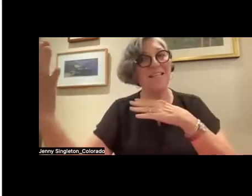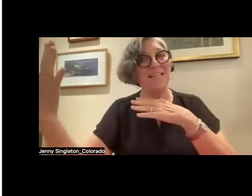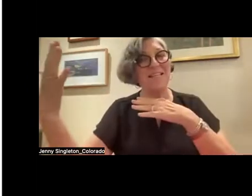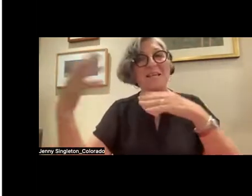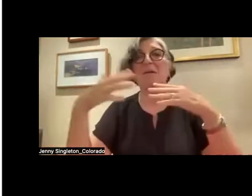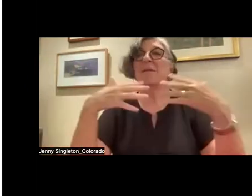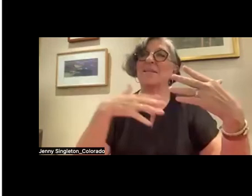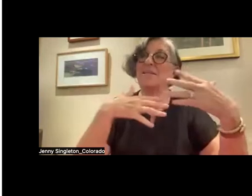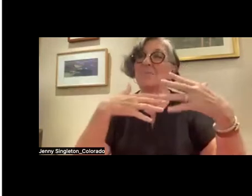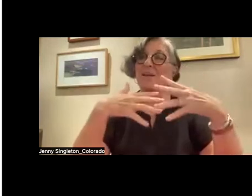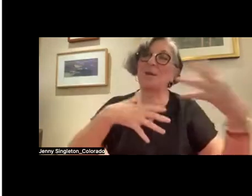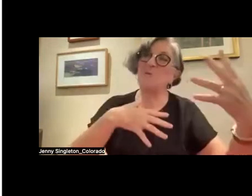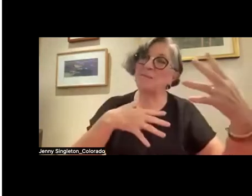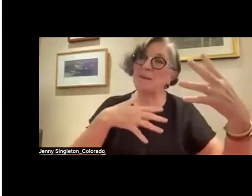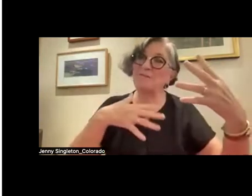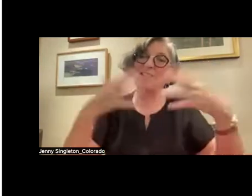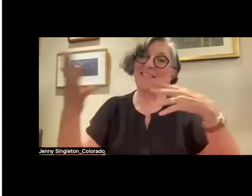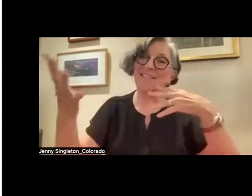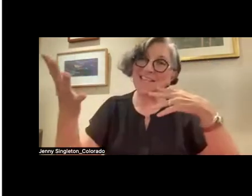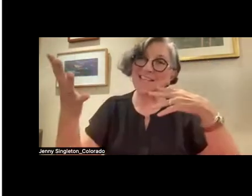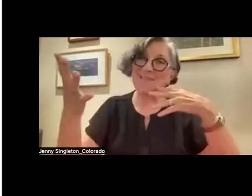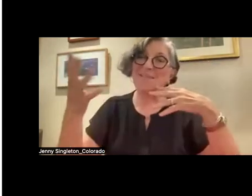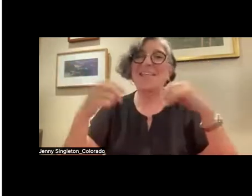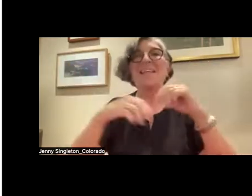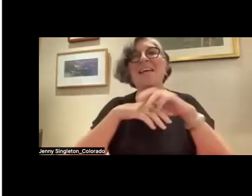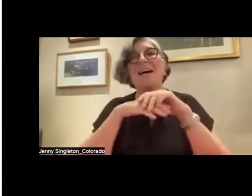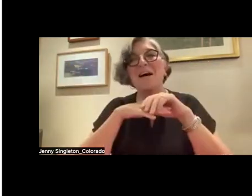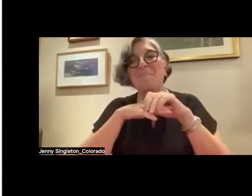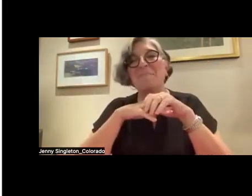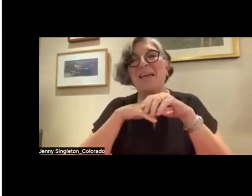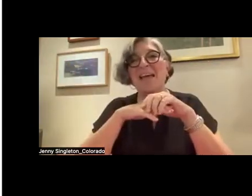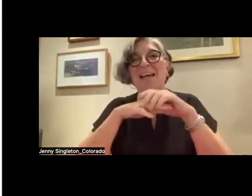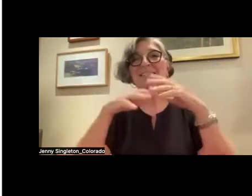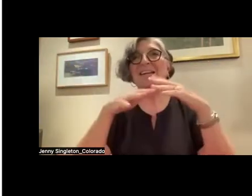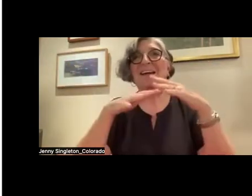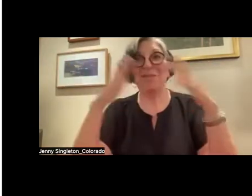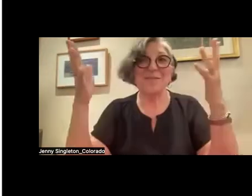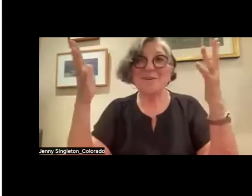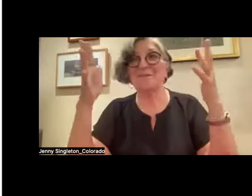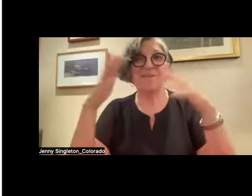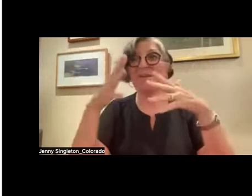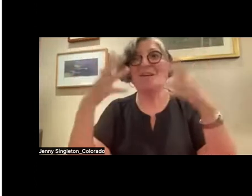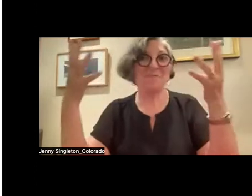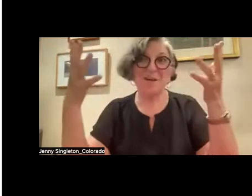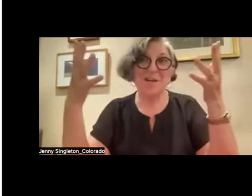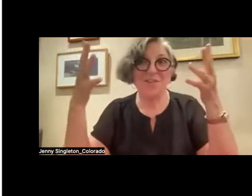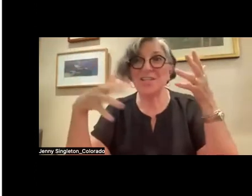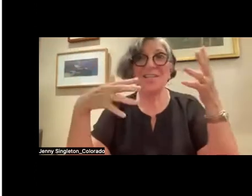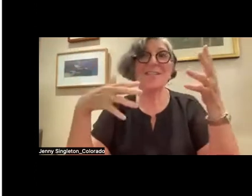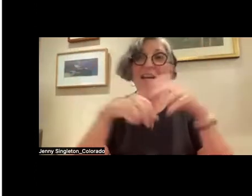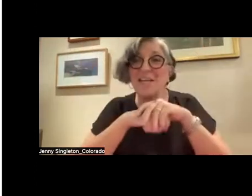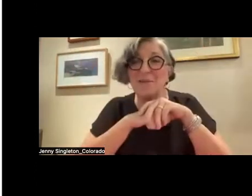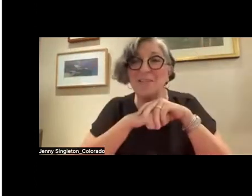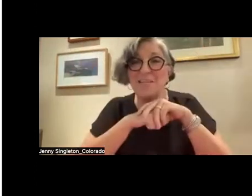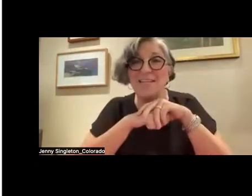that identity, but at the same time, they want the benefits and the accessibility. And also, there's a lot of variation